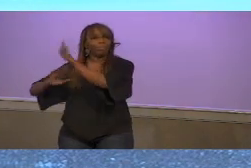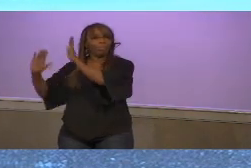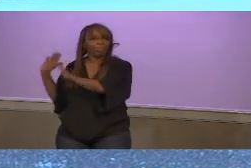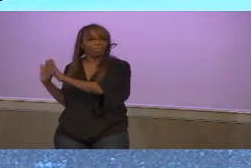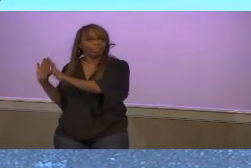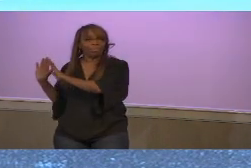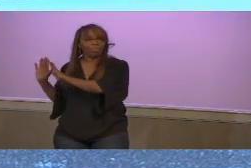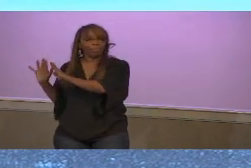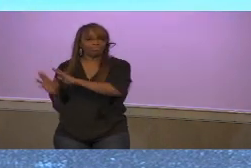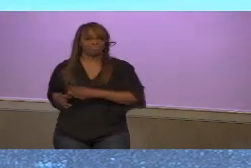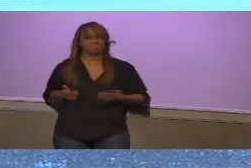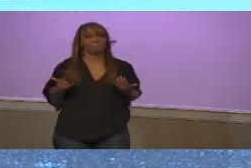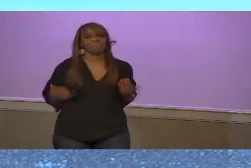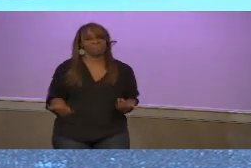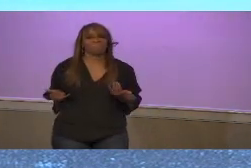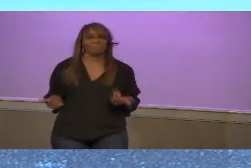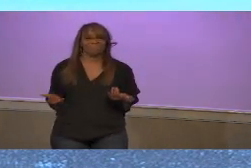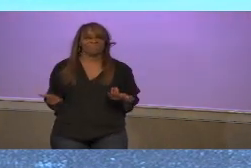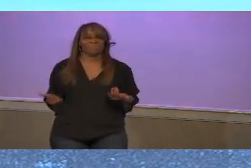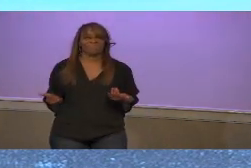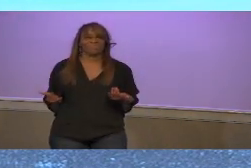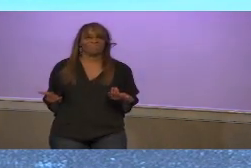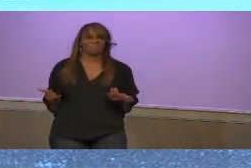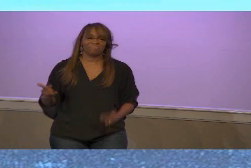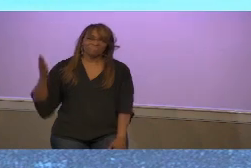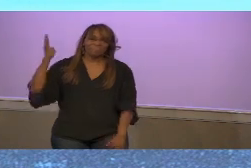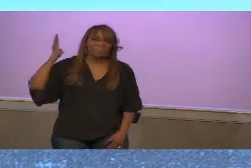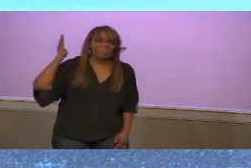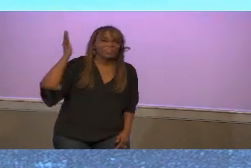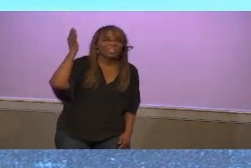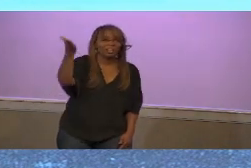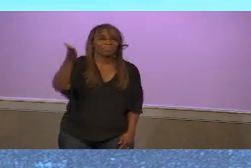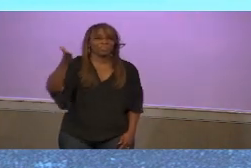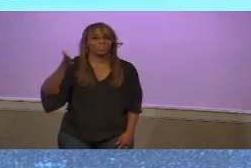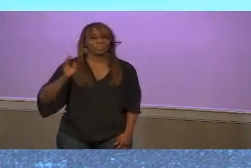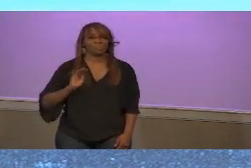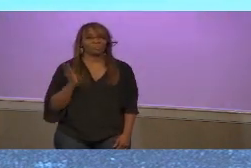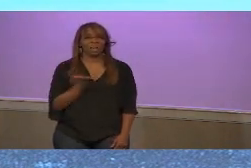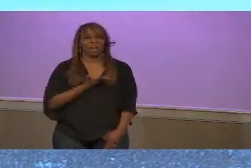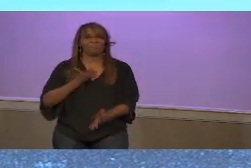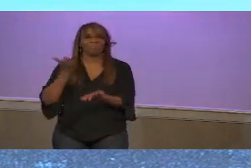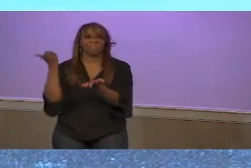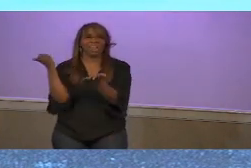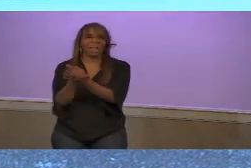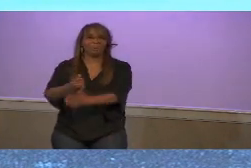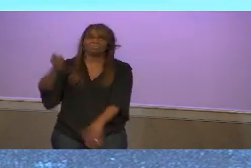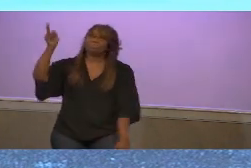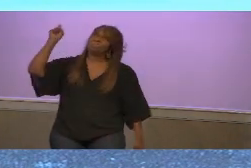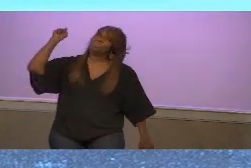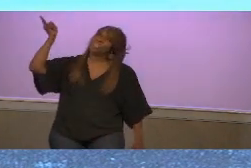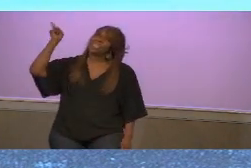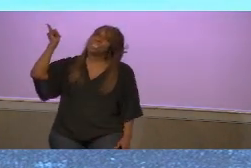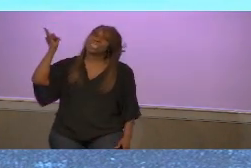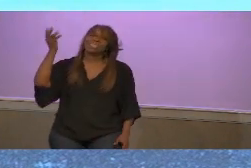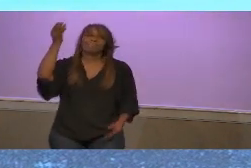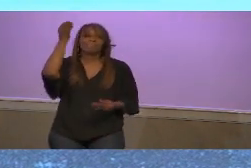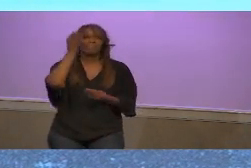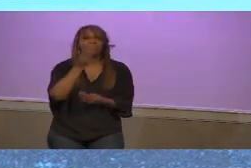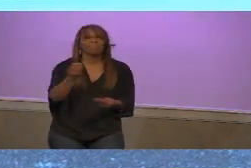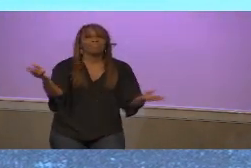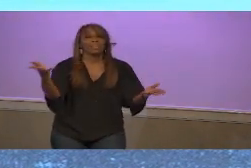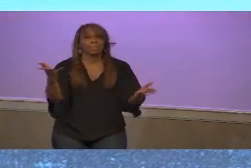He's our help in the present. And he's our help in the future. Let me extend to